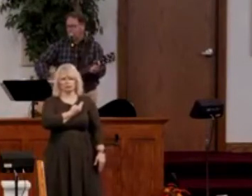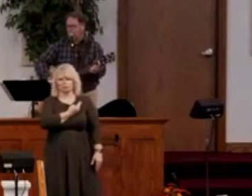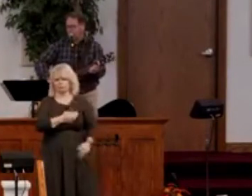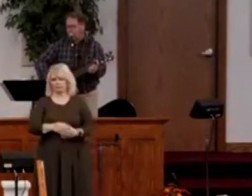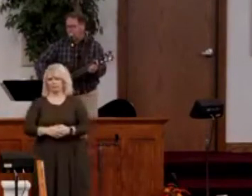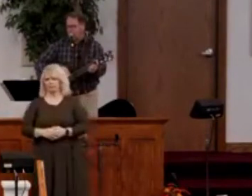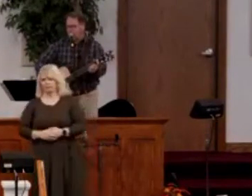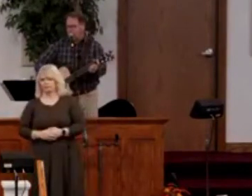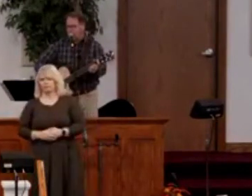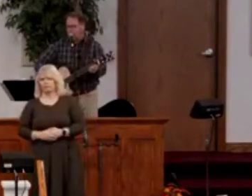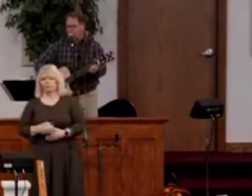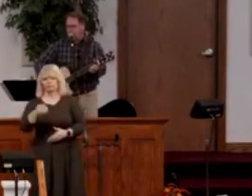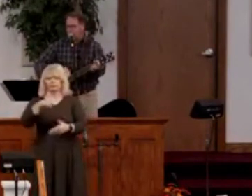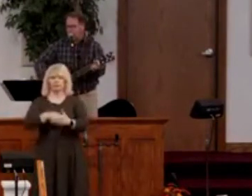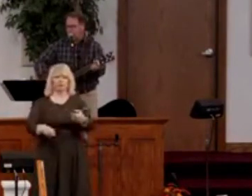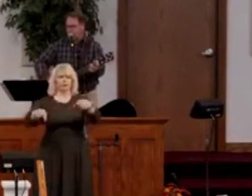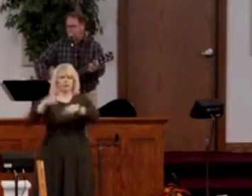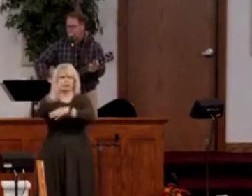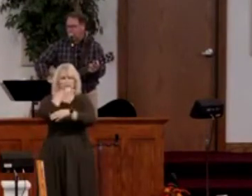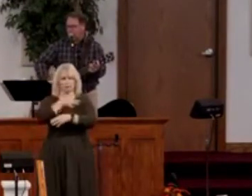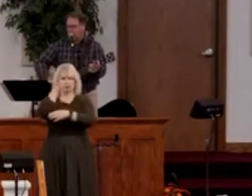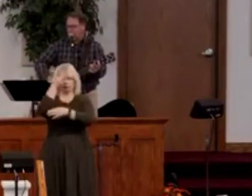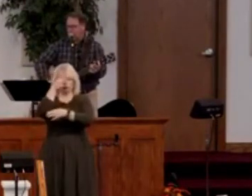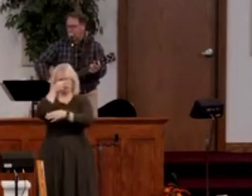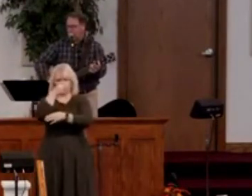us. In this